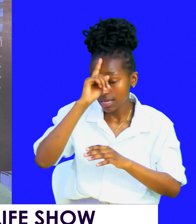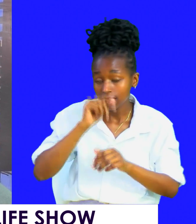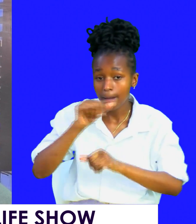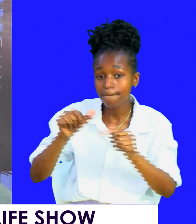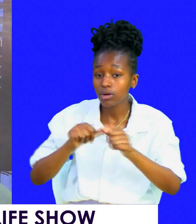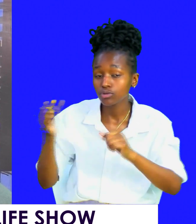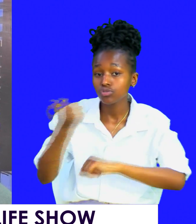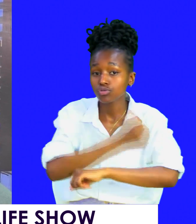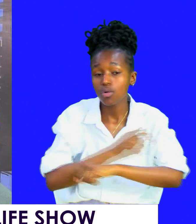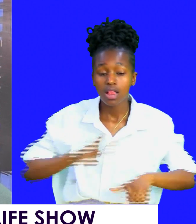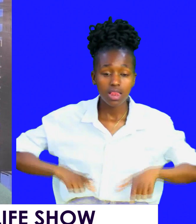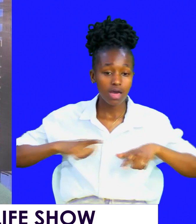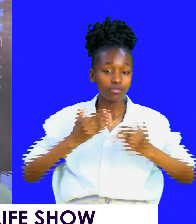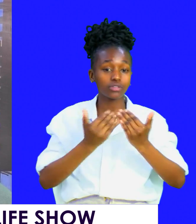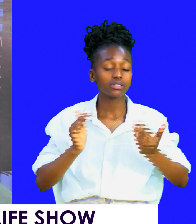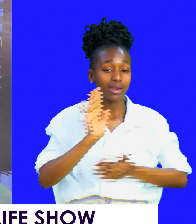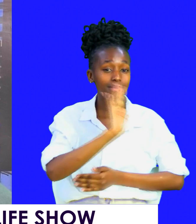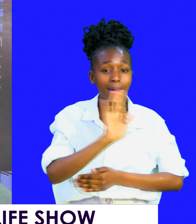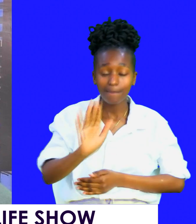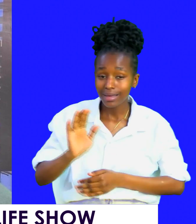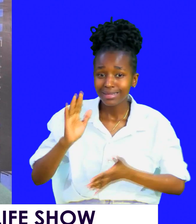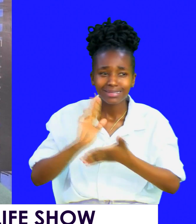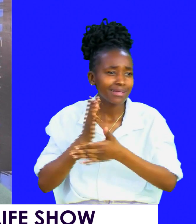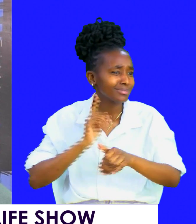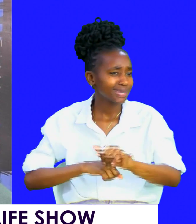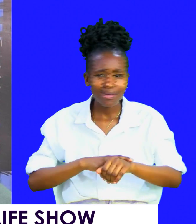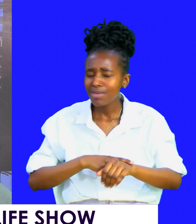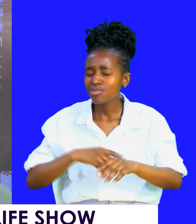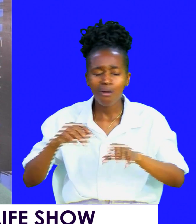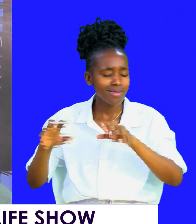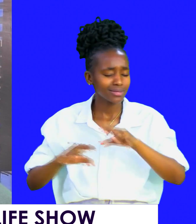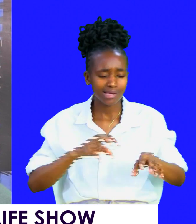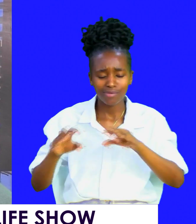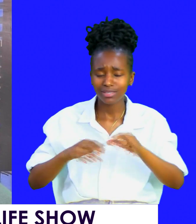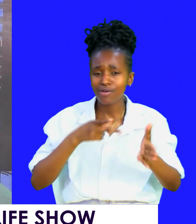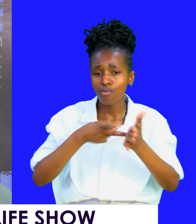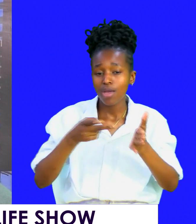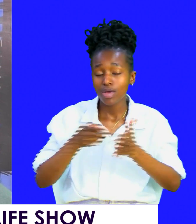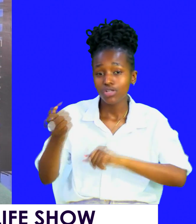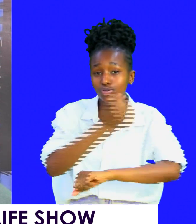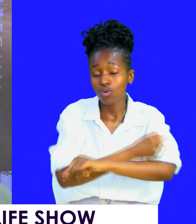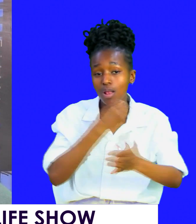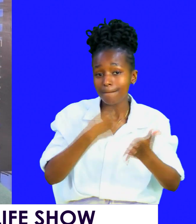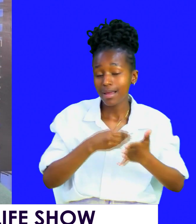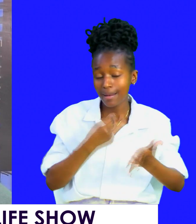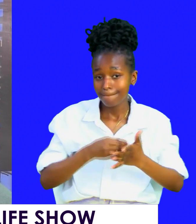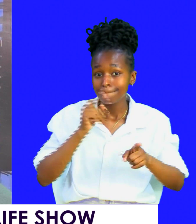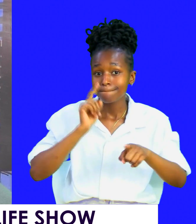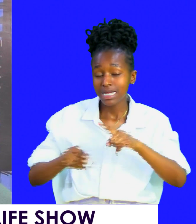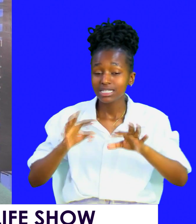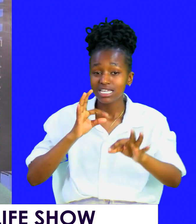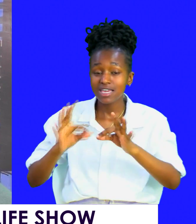children. It may be that they are struggling in paying that school fees. But there is something about